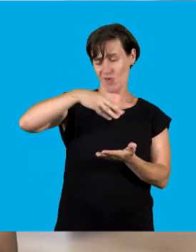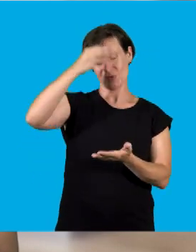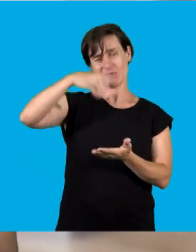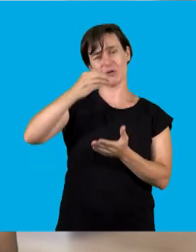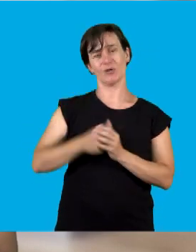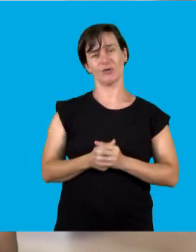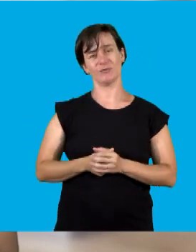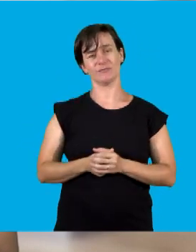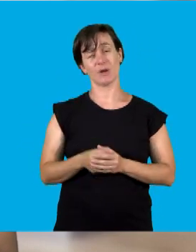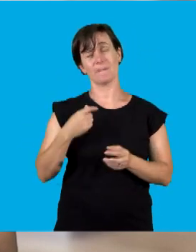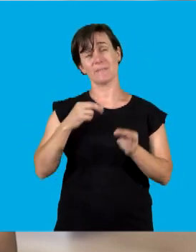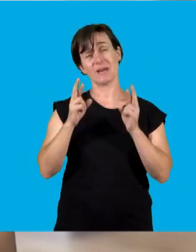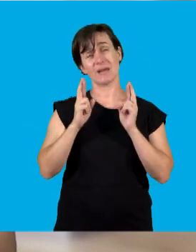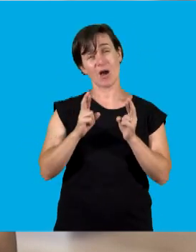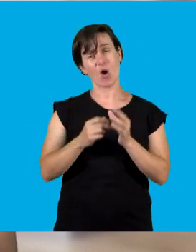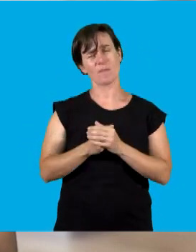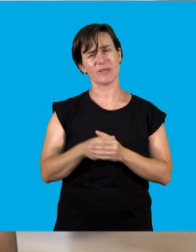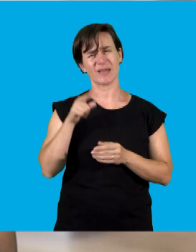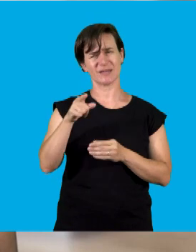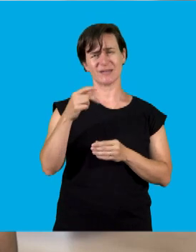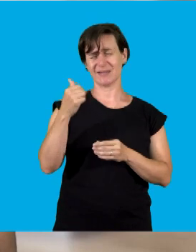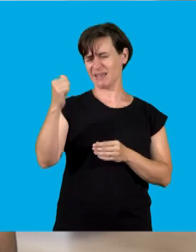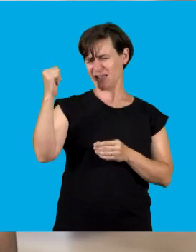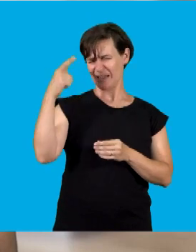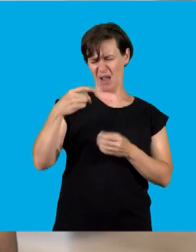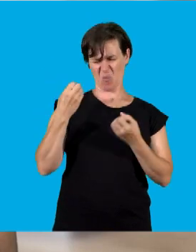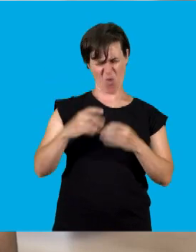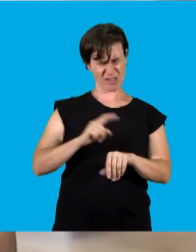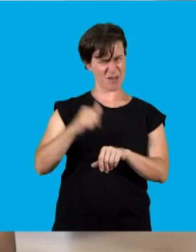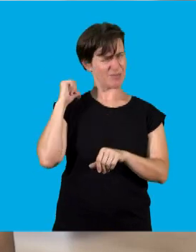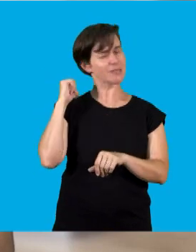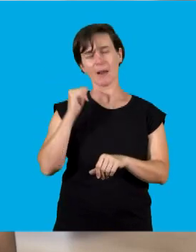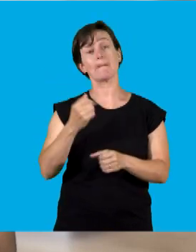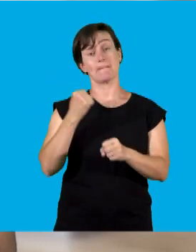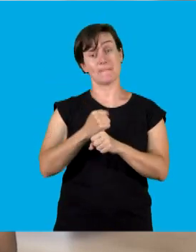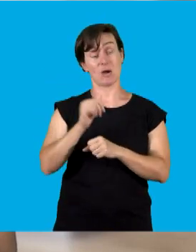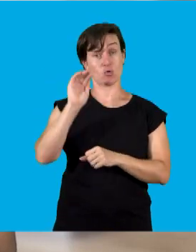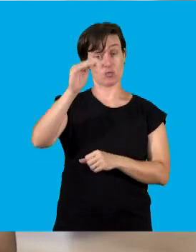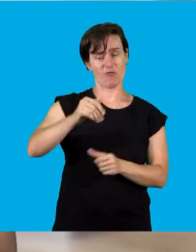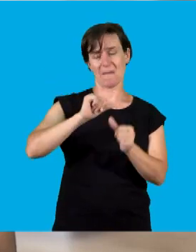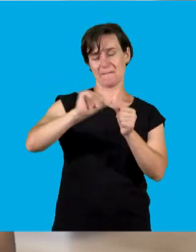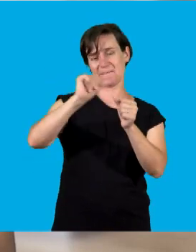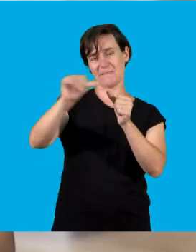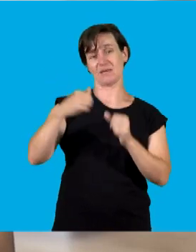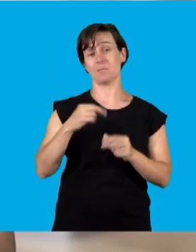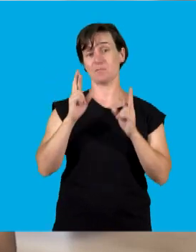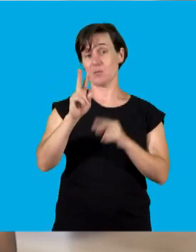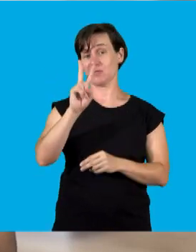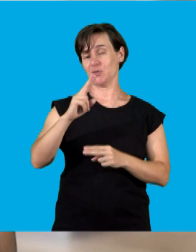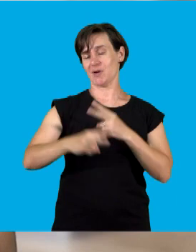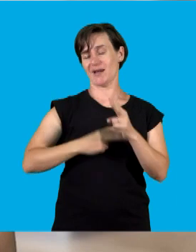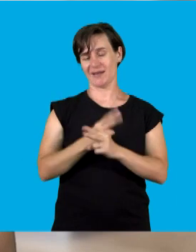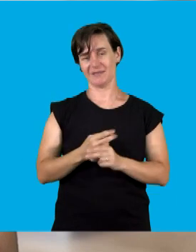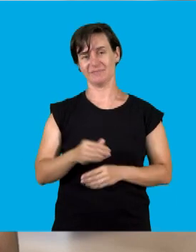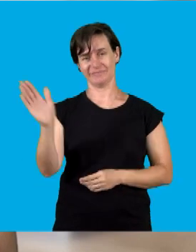fruitful and what you learned today does not nullify yesterday, but it does make tomorrow better, and hope to see